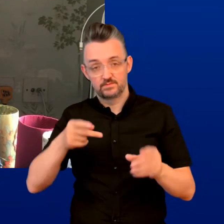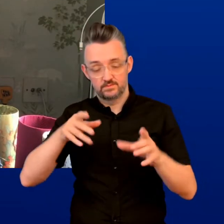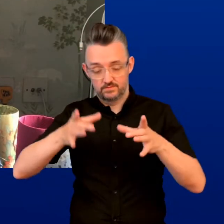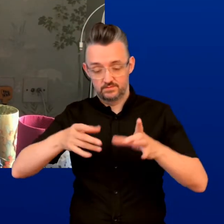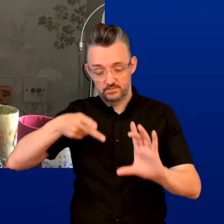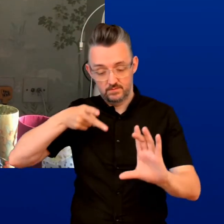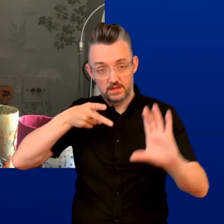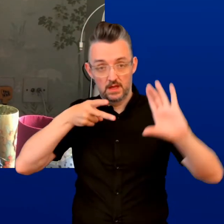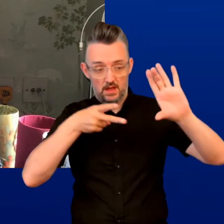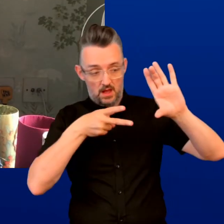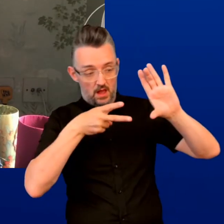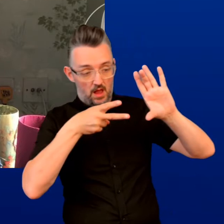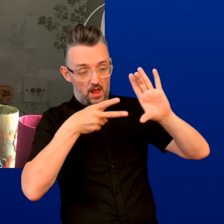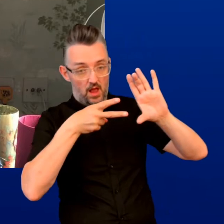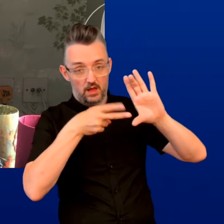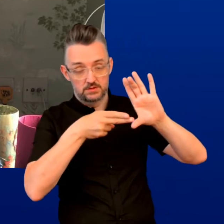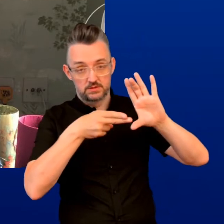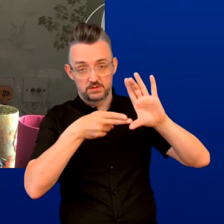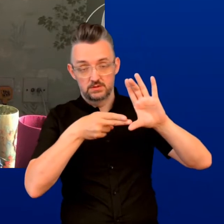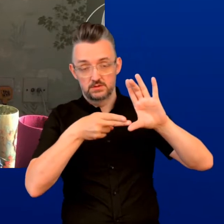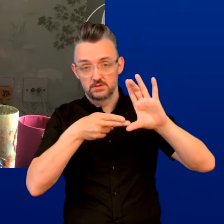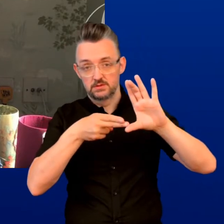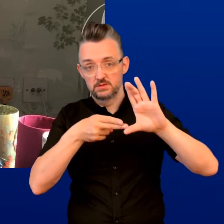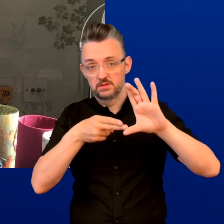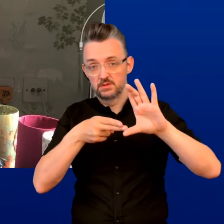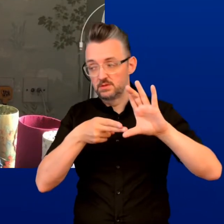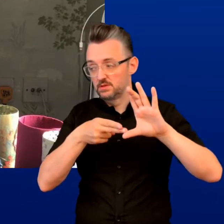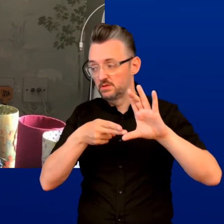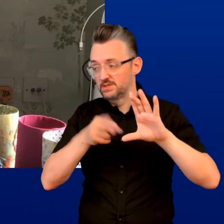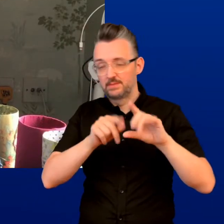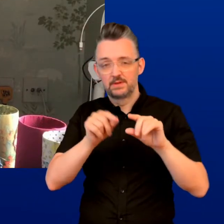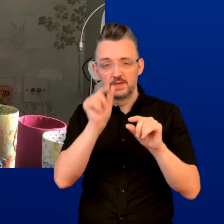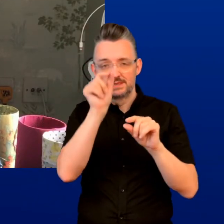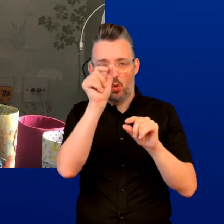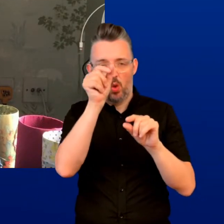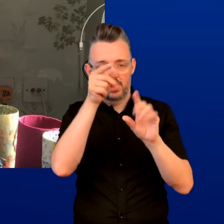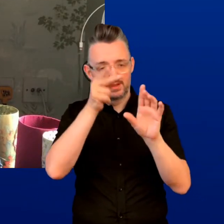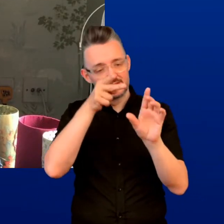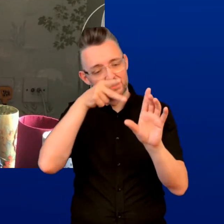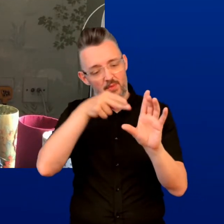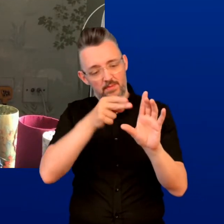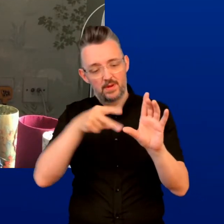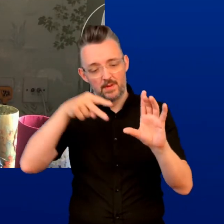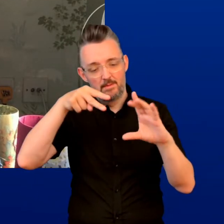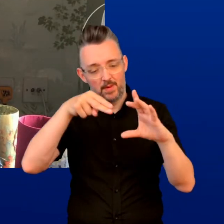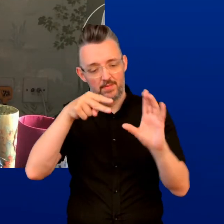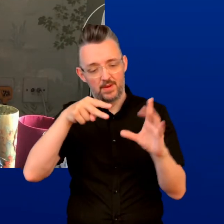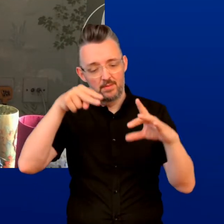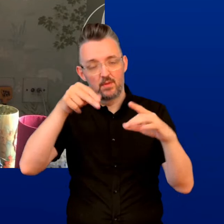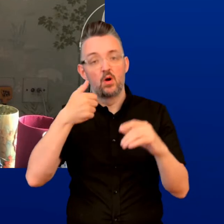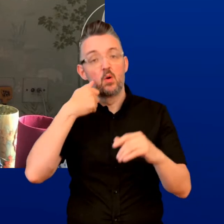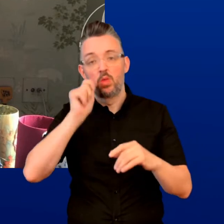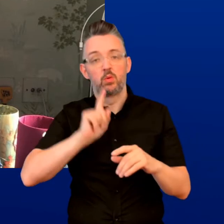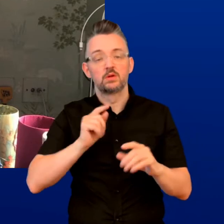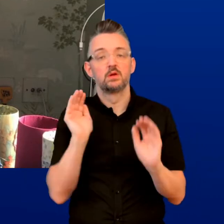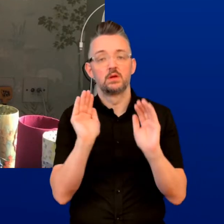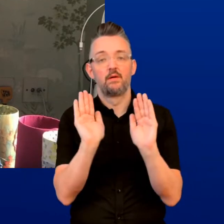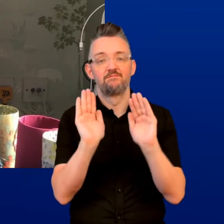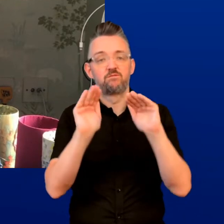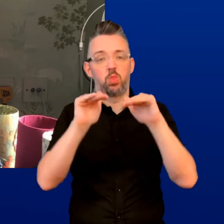cut the top into just wee slices round, because you're going to be tucking it